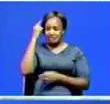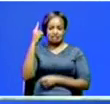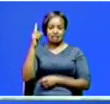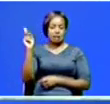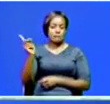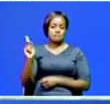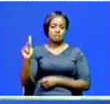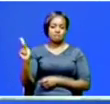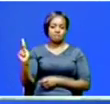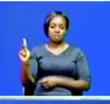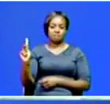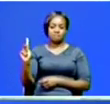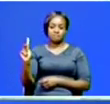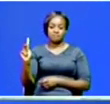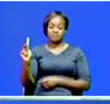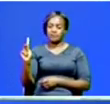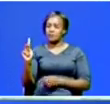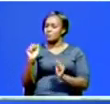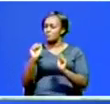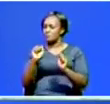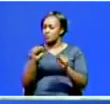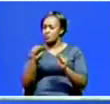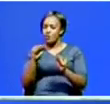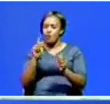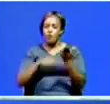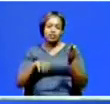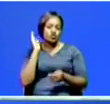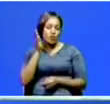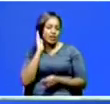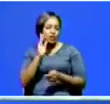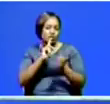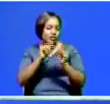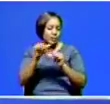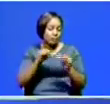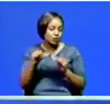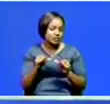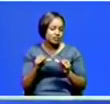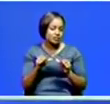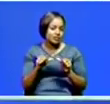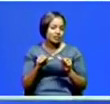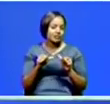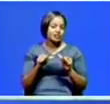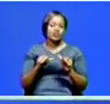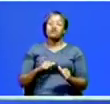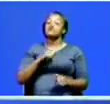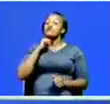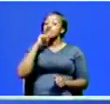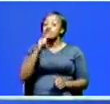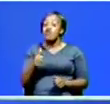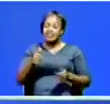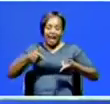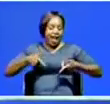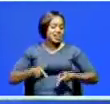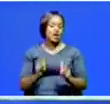mystery. Could this be what Duale was referring to? You should not allow a section of the